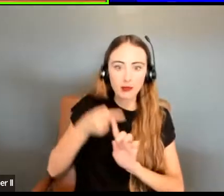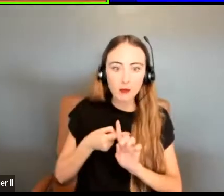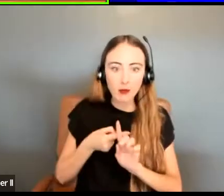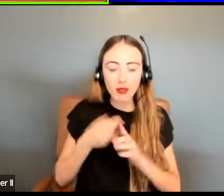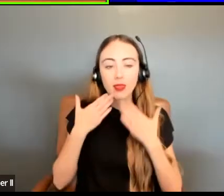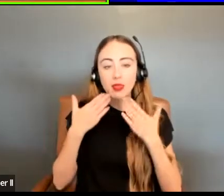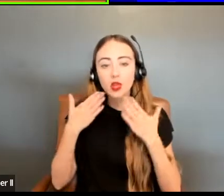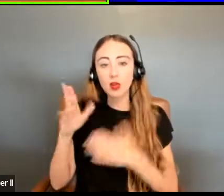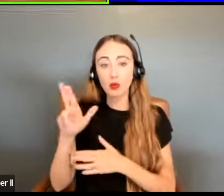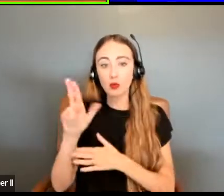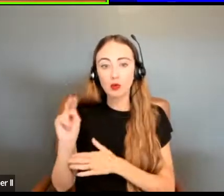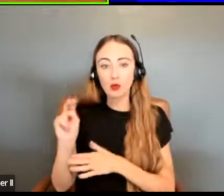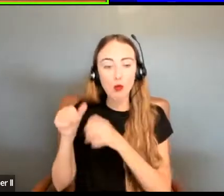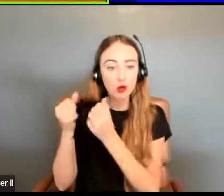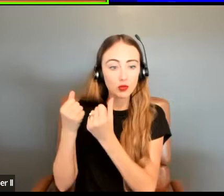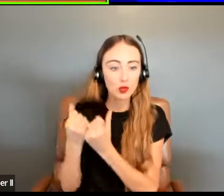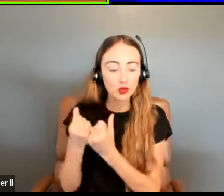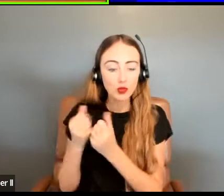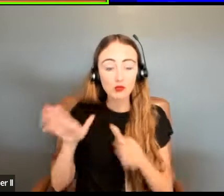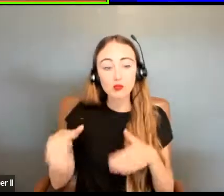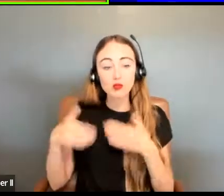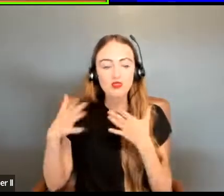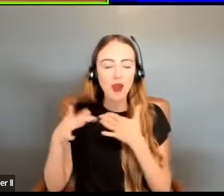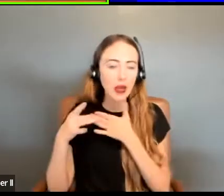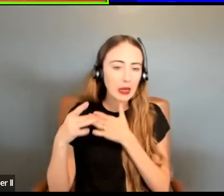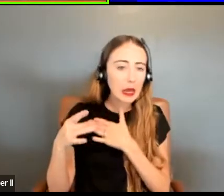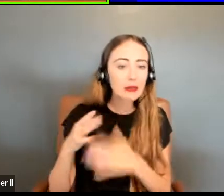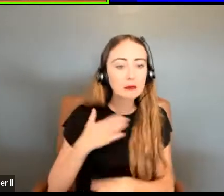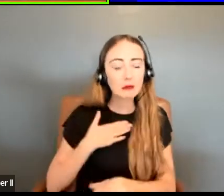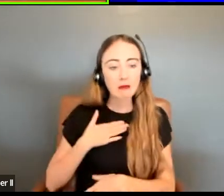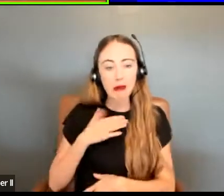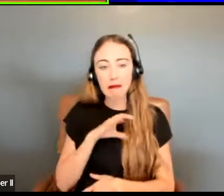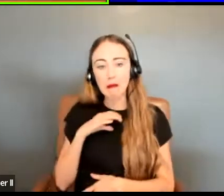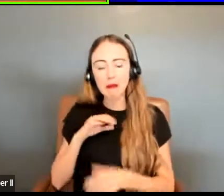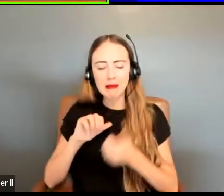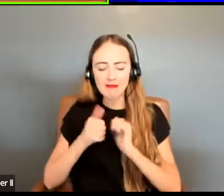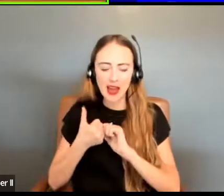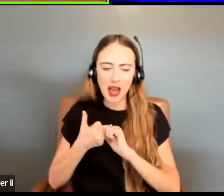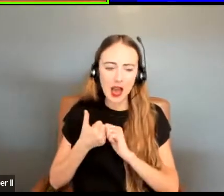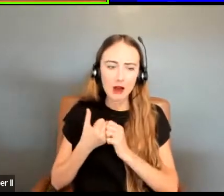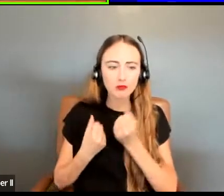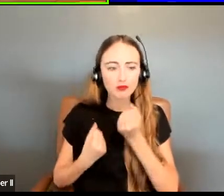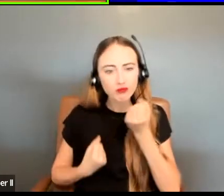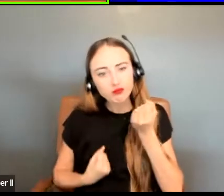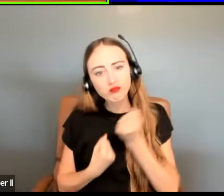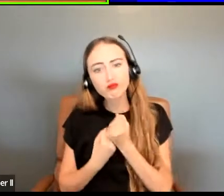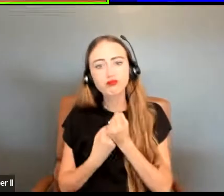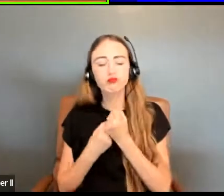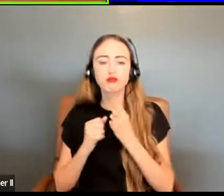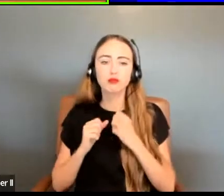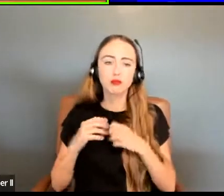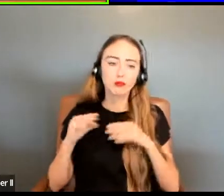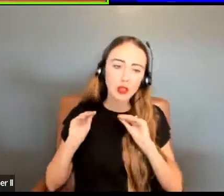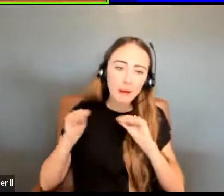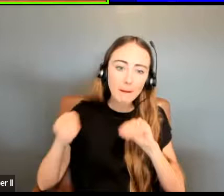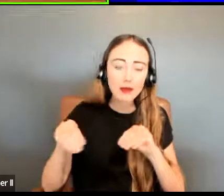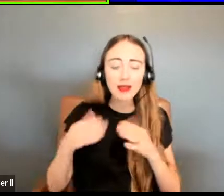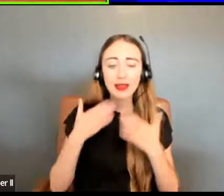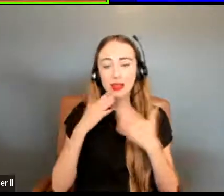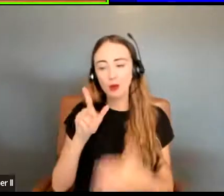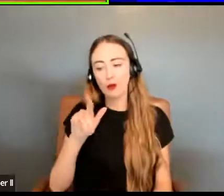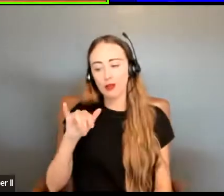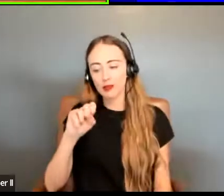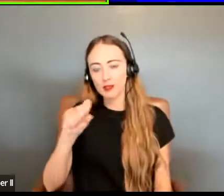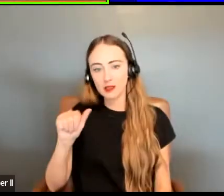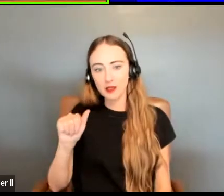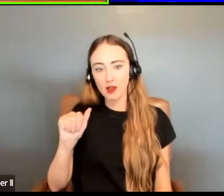United Nations Association for providing guidance to my committee on how to strengthen the bill's implementation. And I want to thank Lisa Wright with the Committee